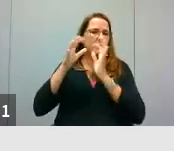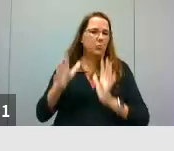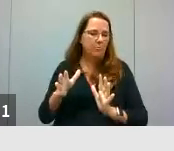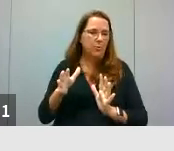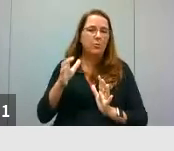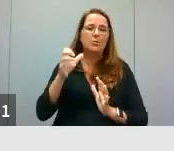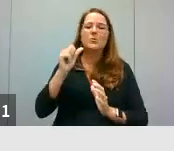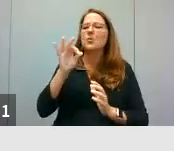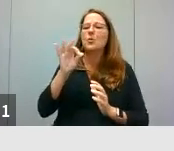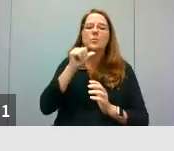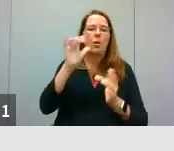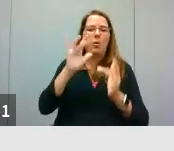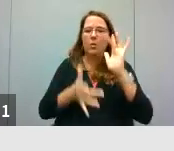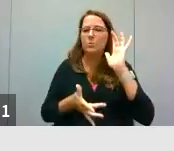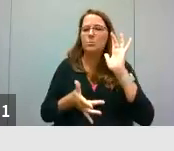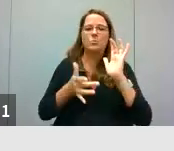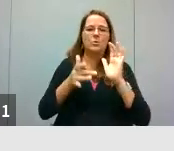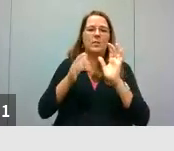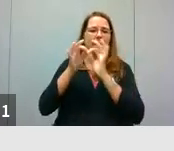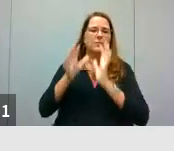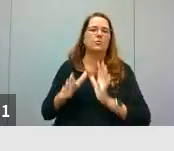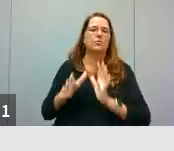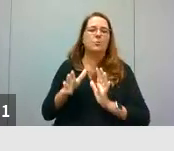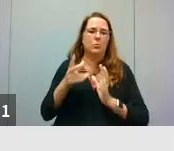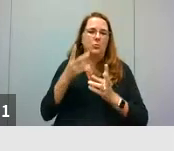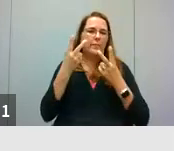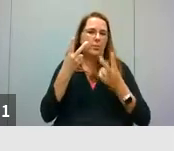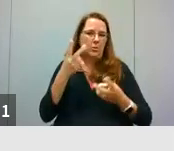that they don't lose contact. Okay.